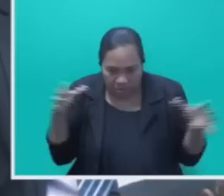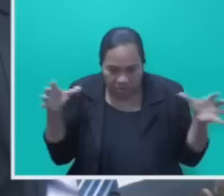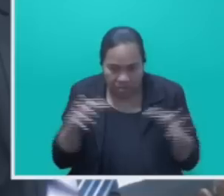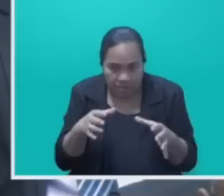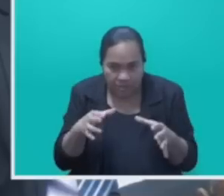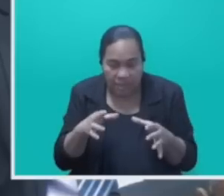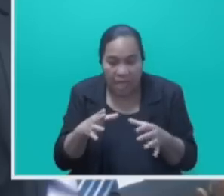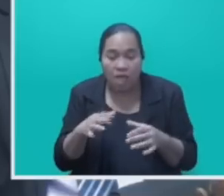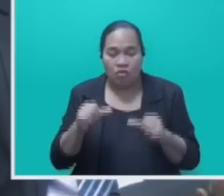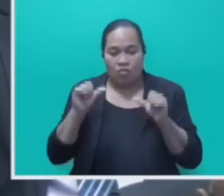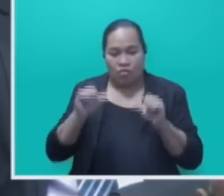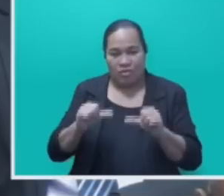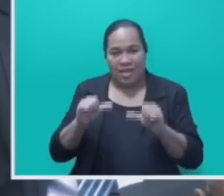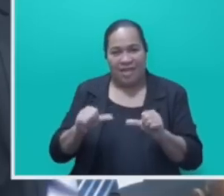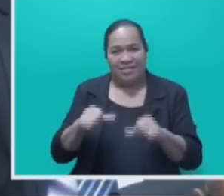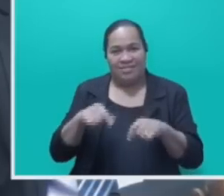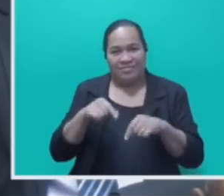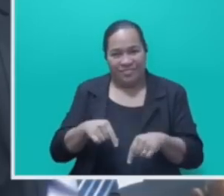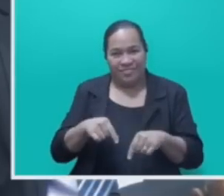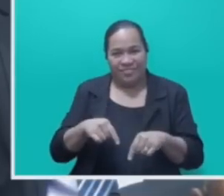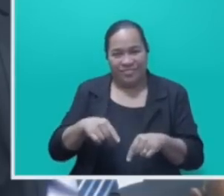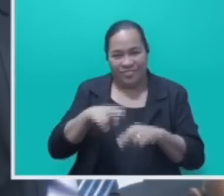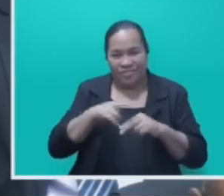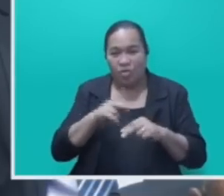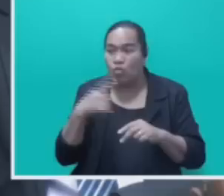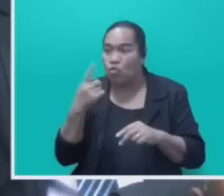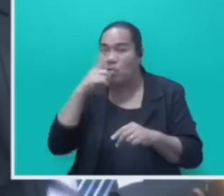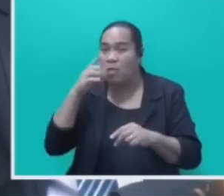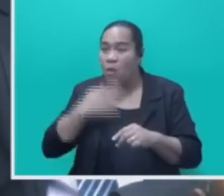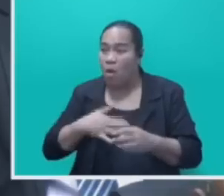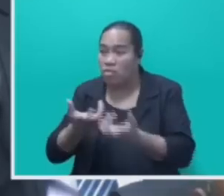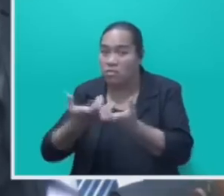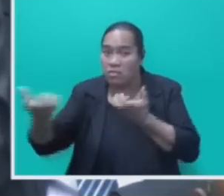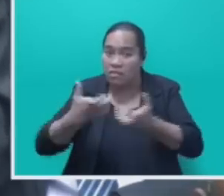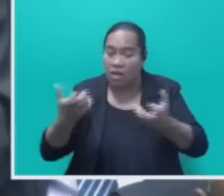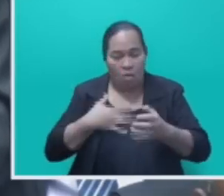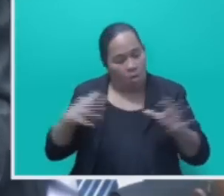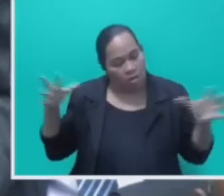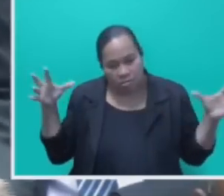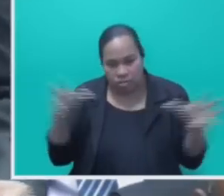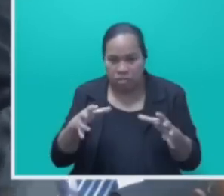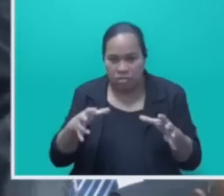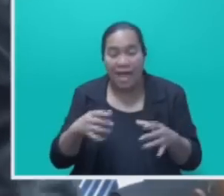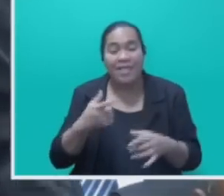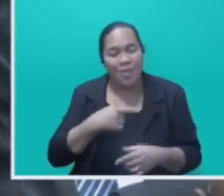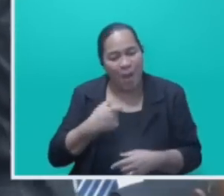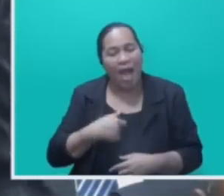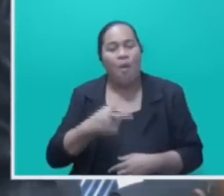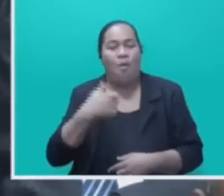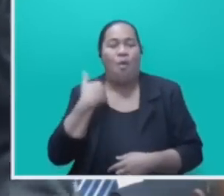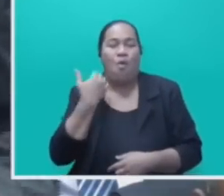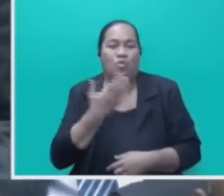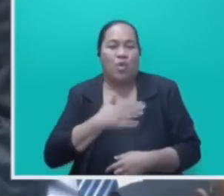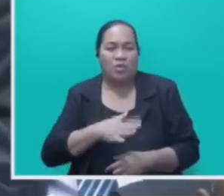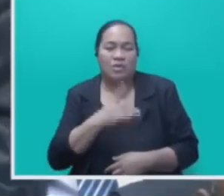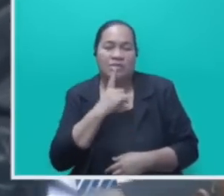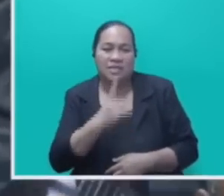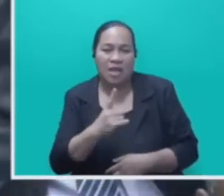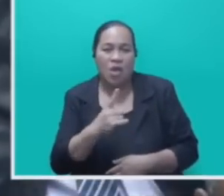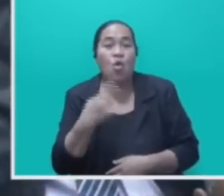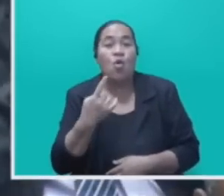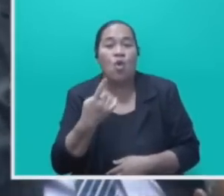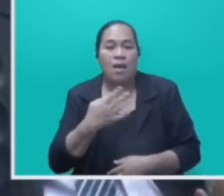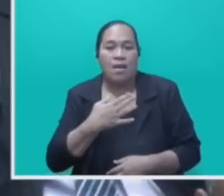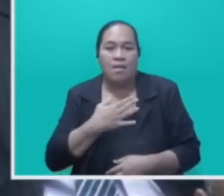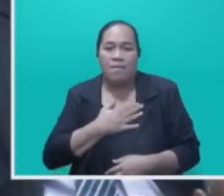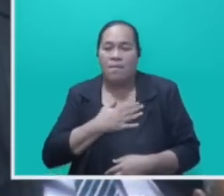unity as a nation against those who wish to divide us. This is why I always want to pay tribute, Mr. Speaker, to my